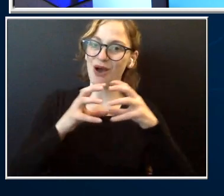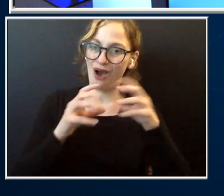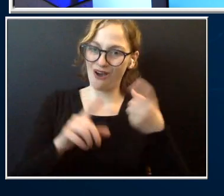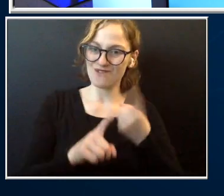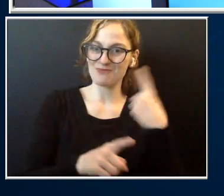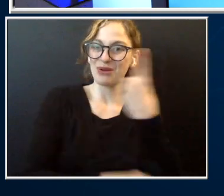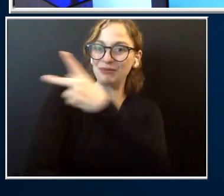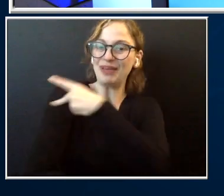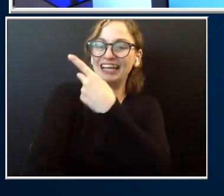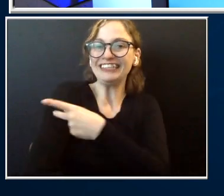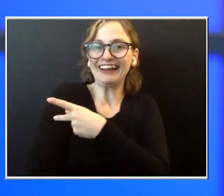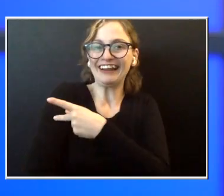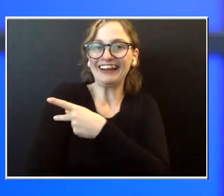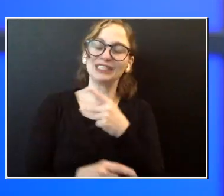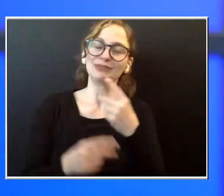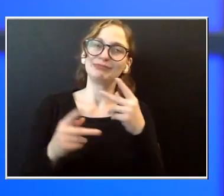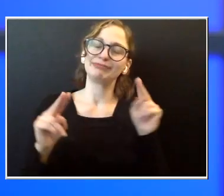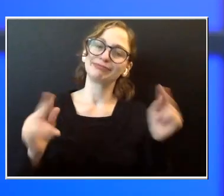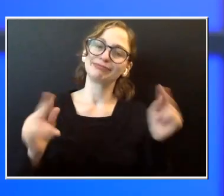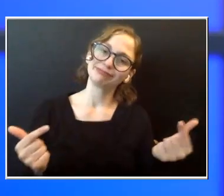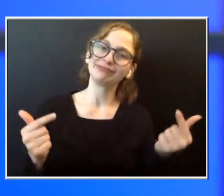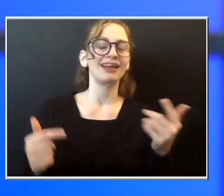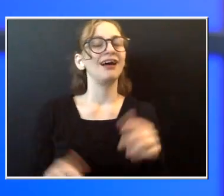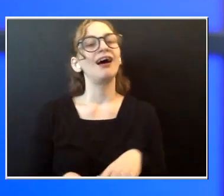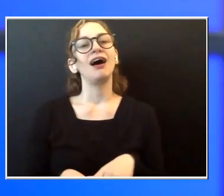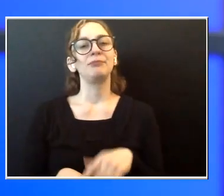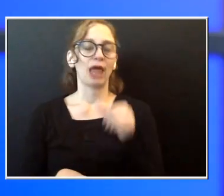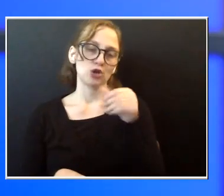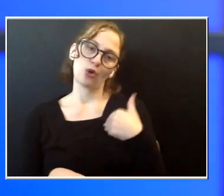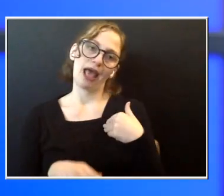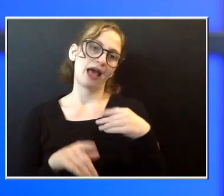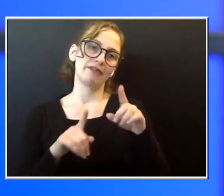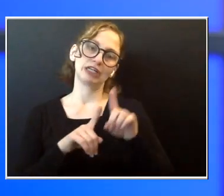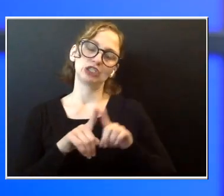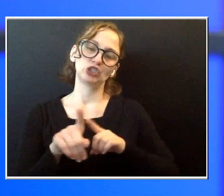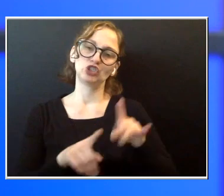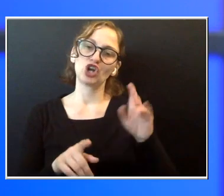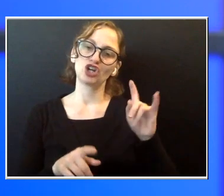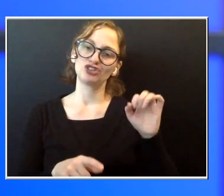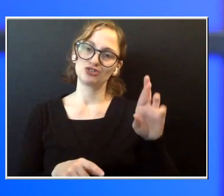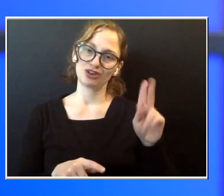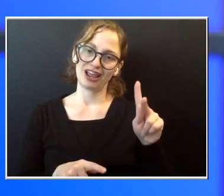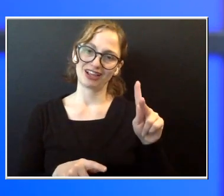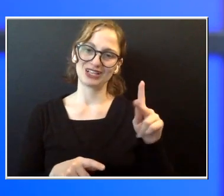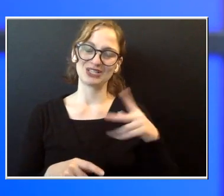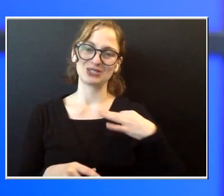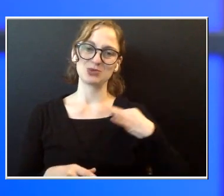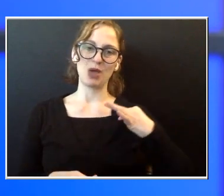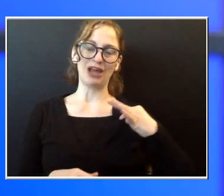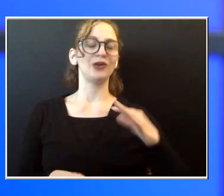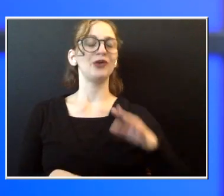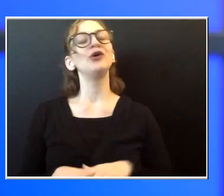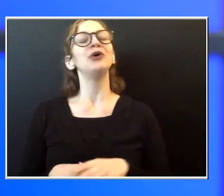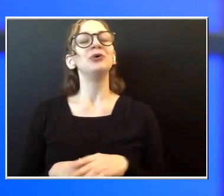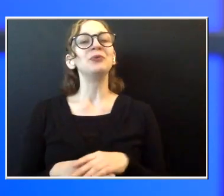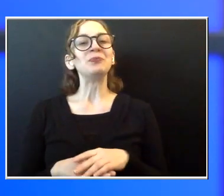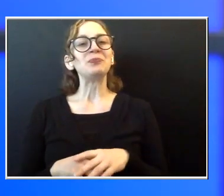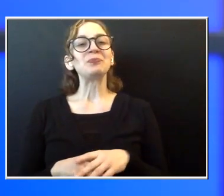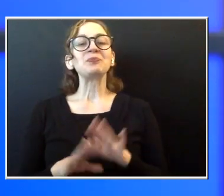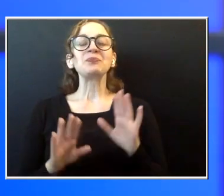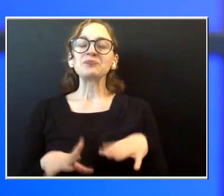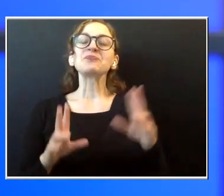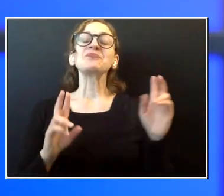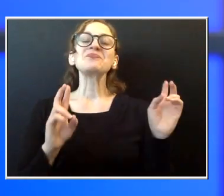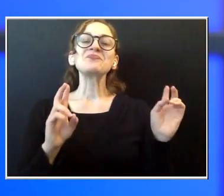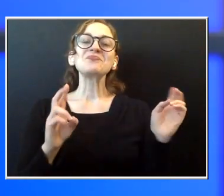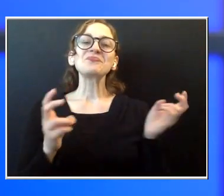I don't have a Star Trek sweater, but I can get one. But so the issue is, we have